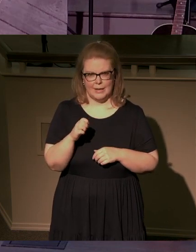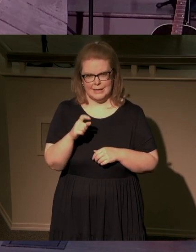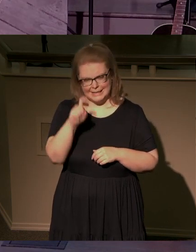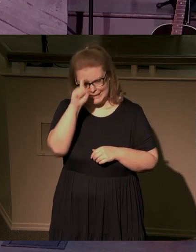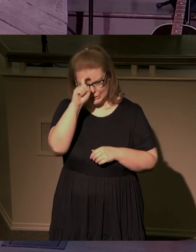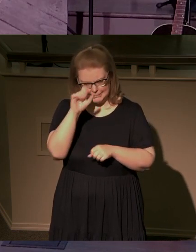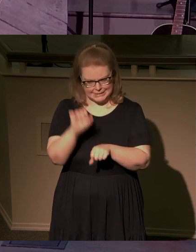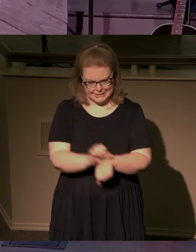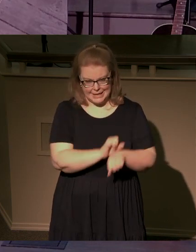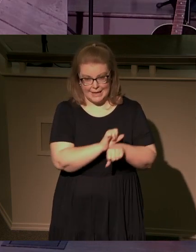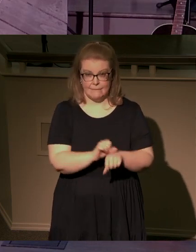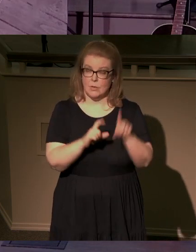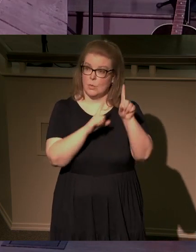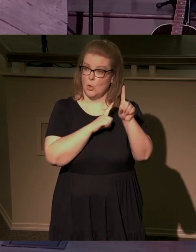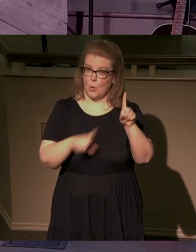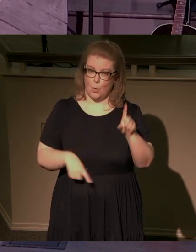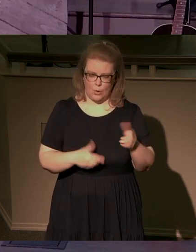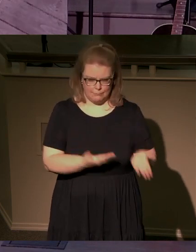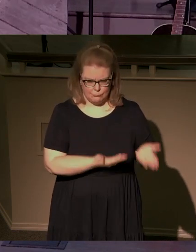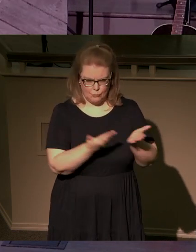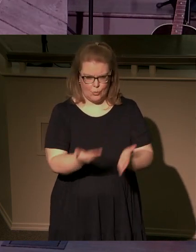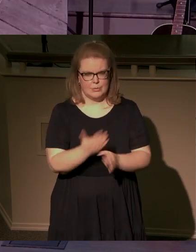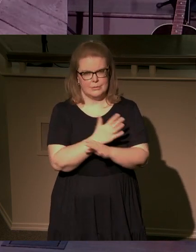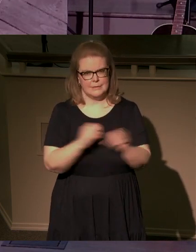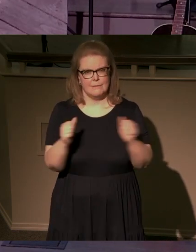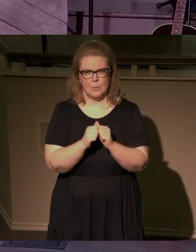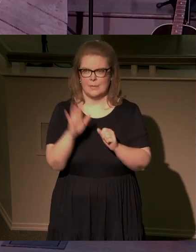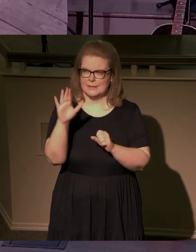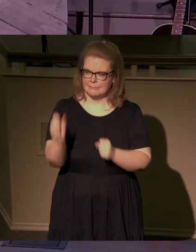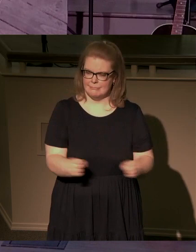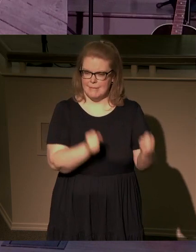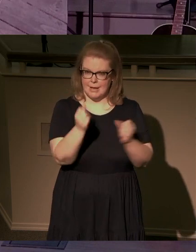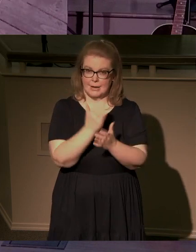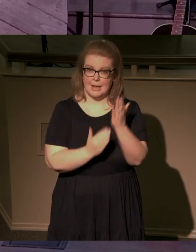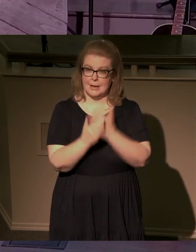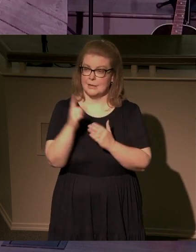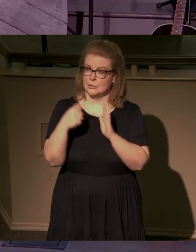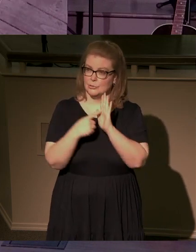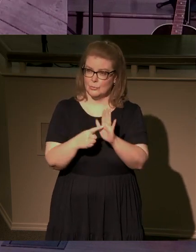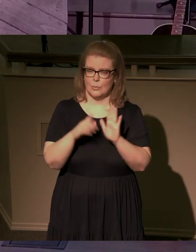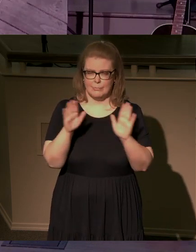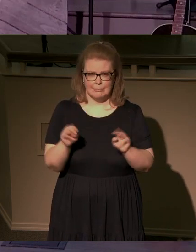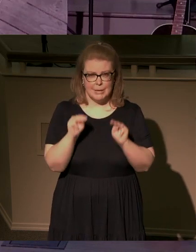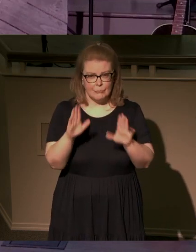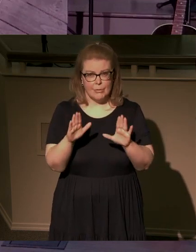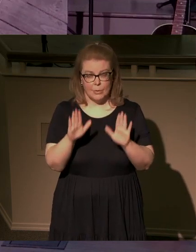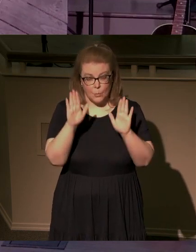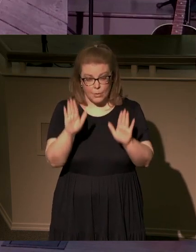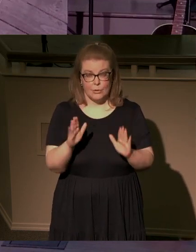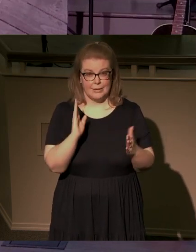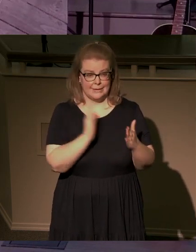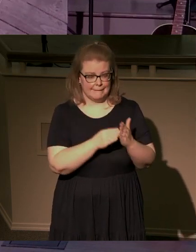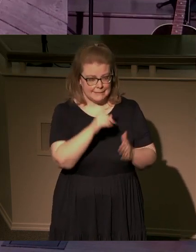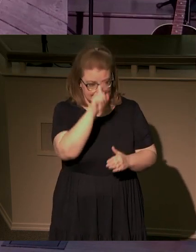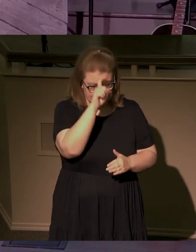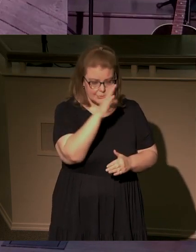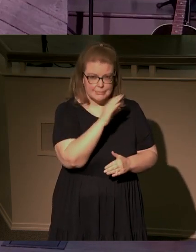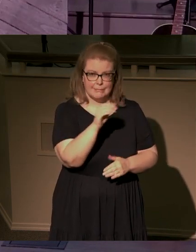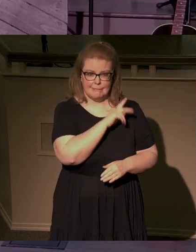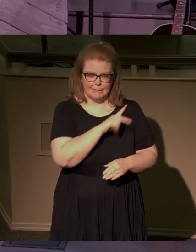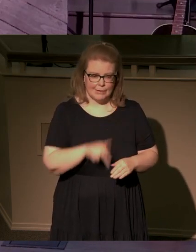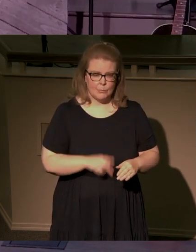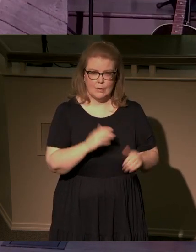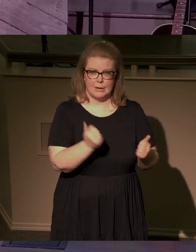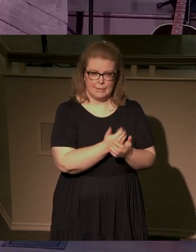us out of Egypt with a mighty hand. And the Lord showed signs and wonders and great and grievous against Egypt and against Pharaoh and all